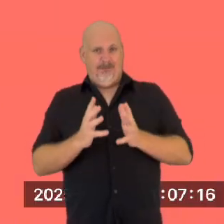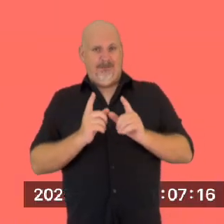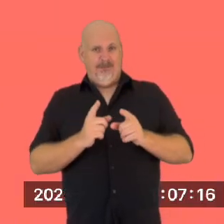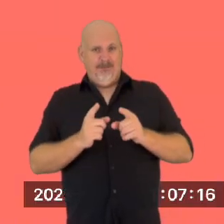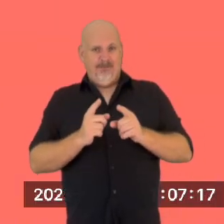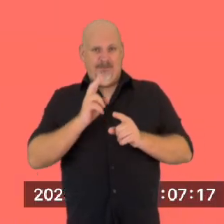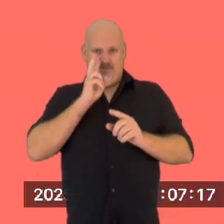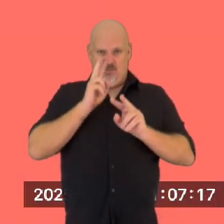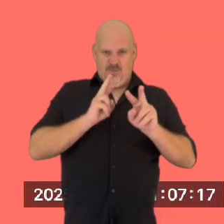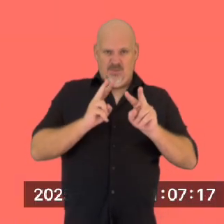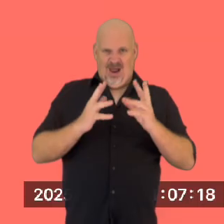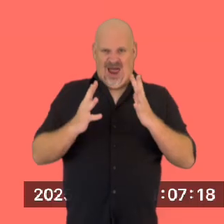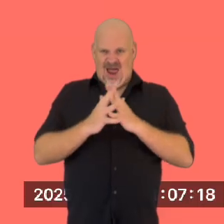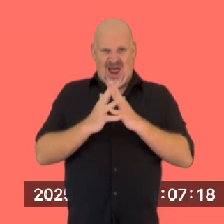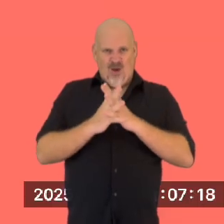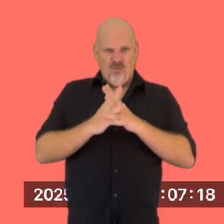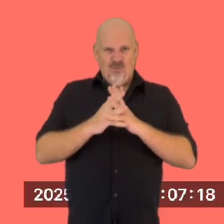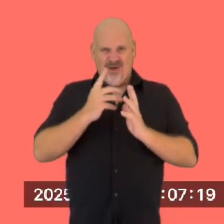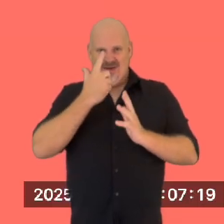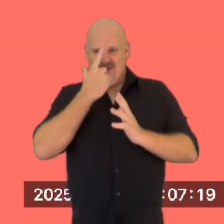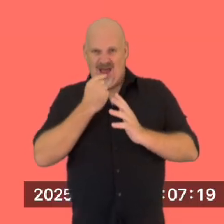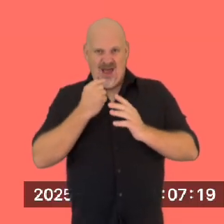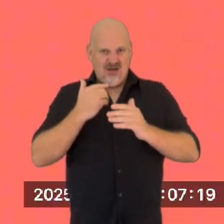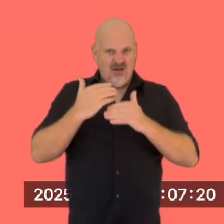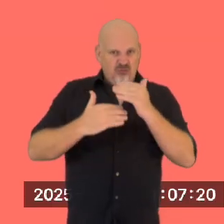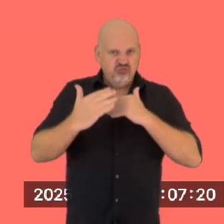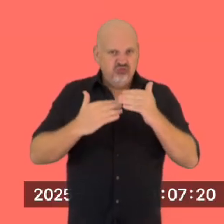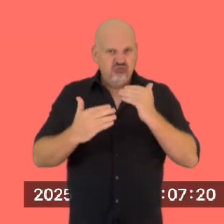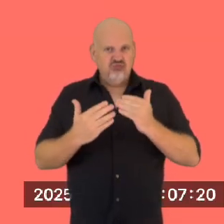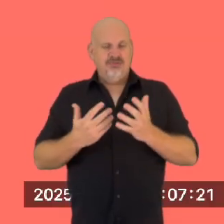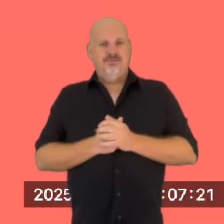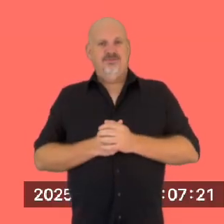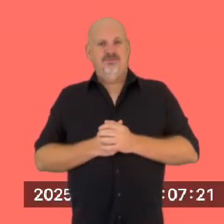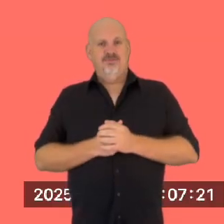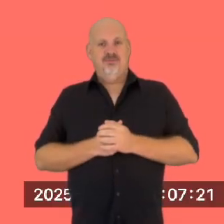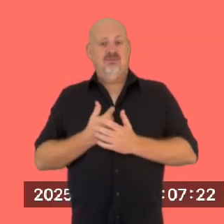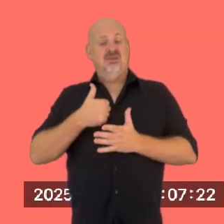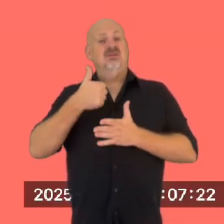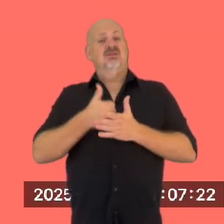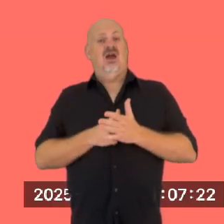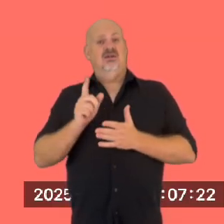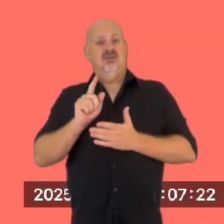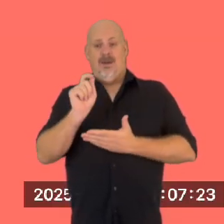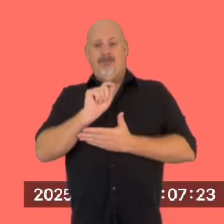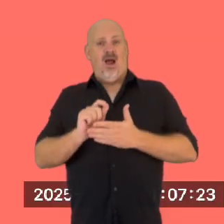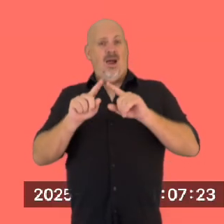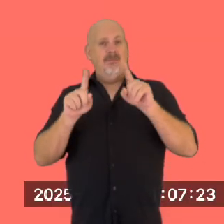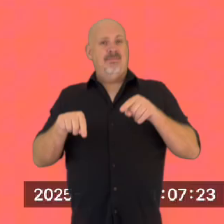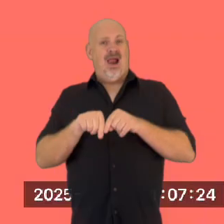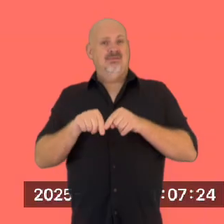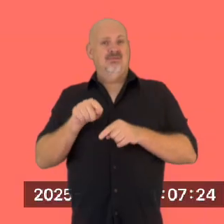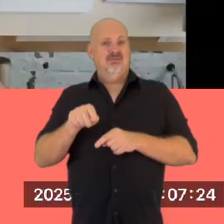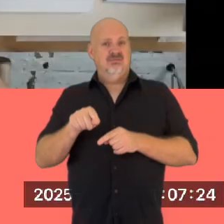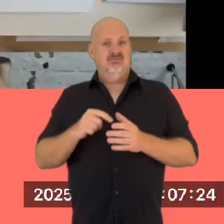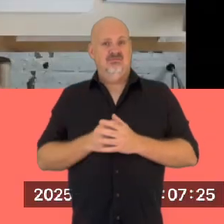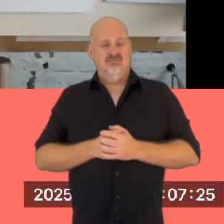by looking at the outline and looking at the elements and see how we can all move forward with that. So